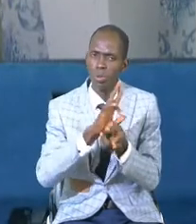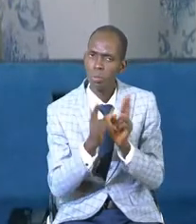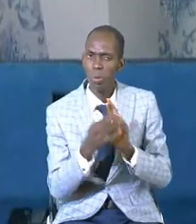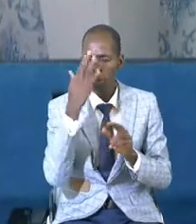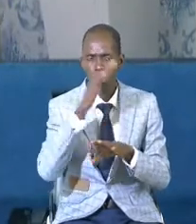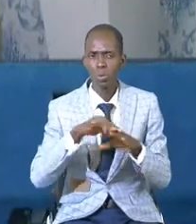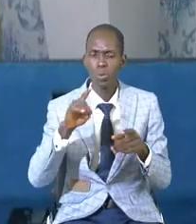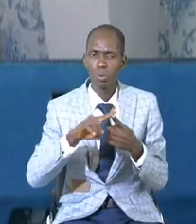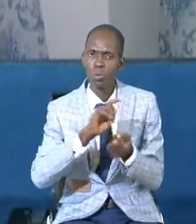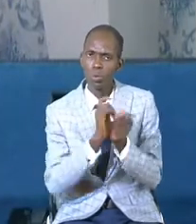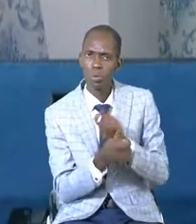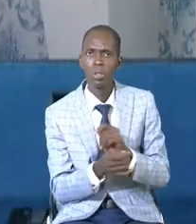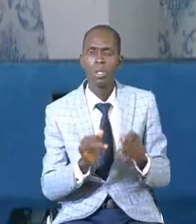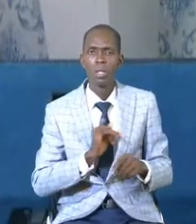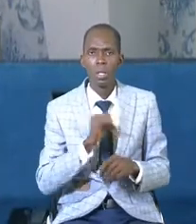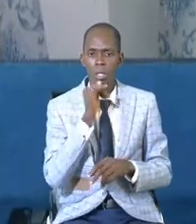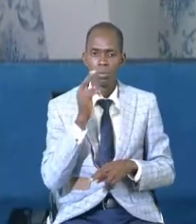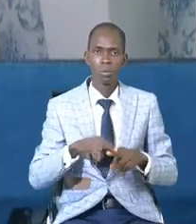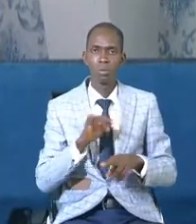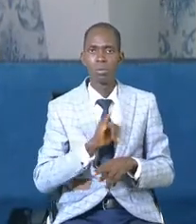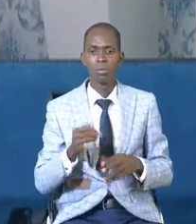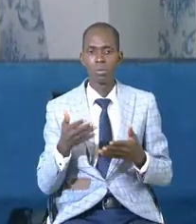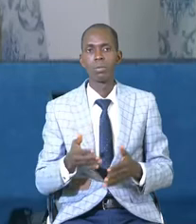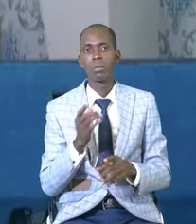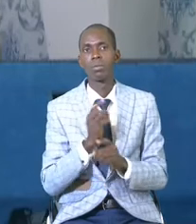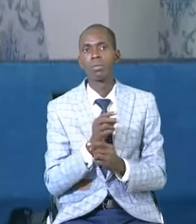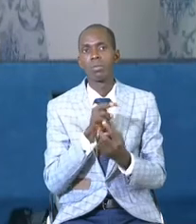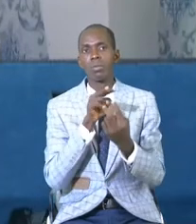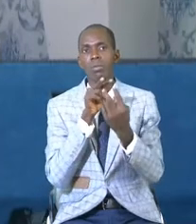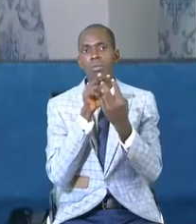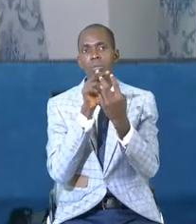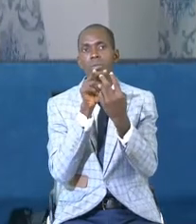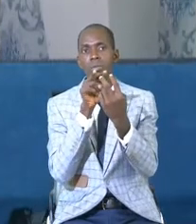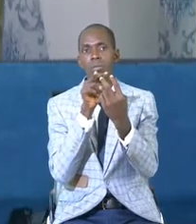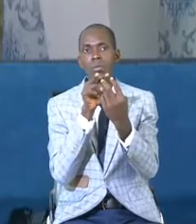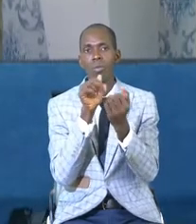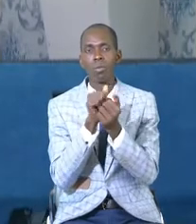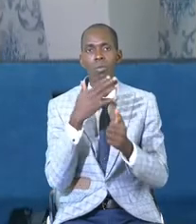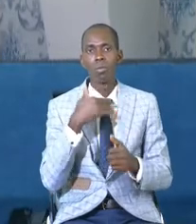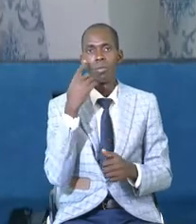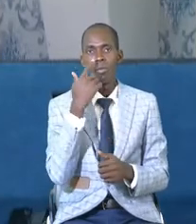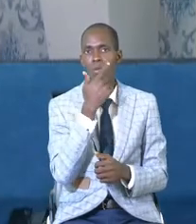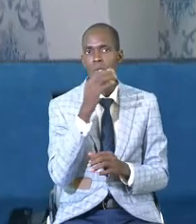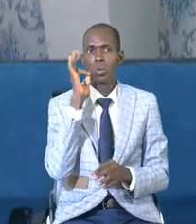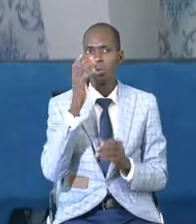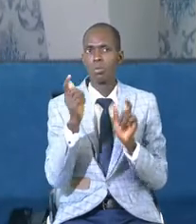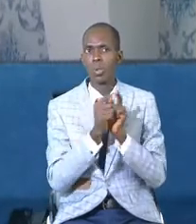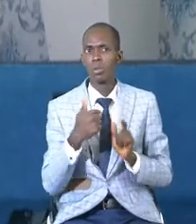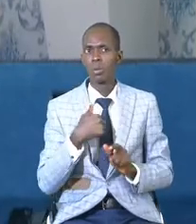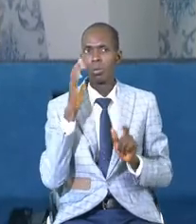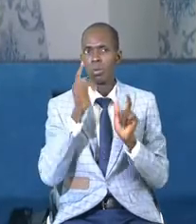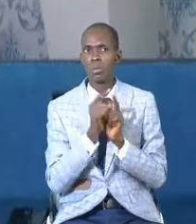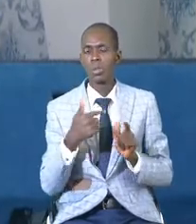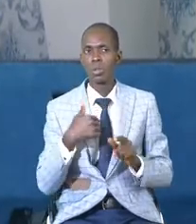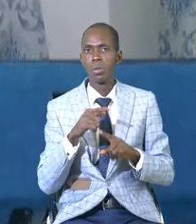I'm sitting there, I'm looking at him from the corner of my eyes, whether it will ever get to me. But he knows he never